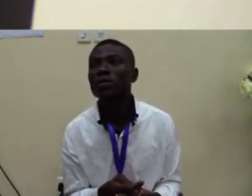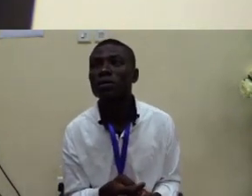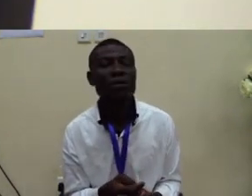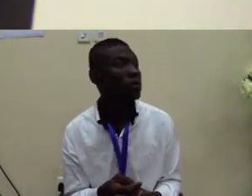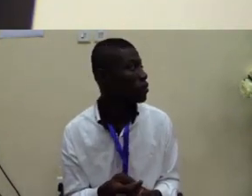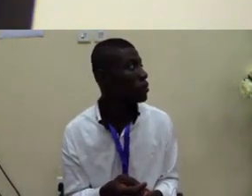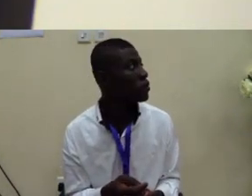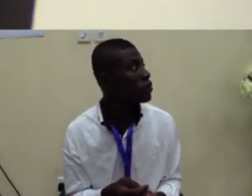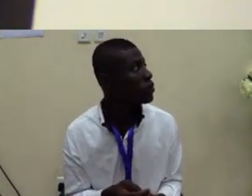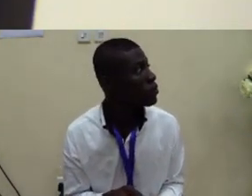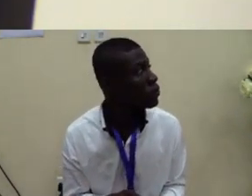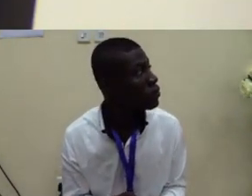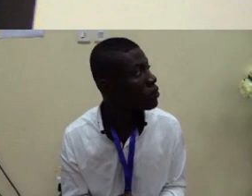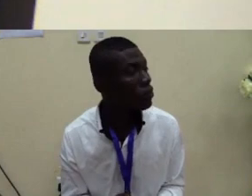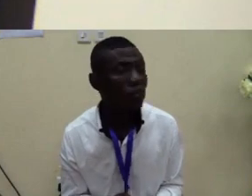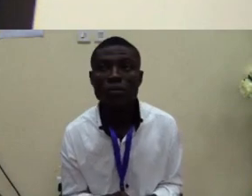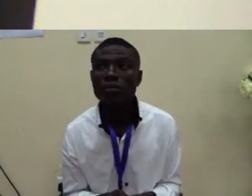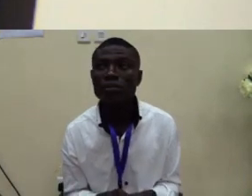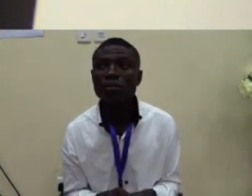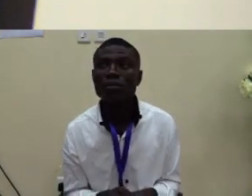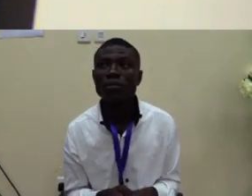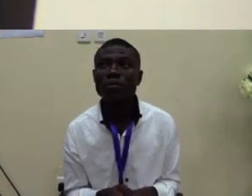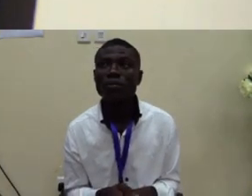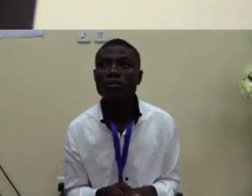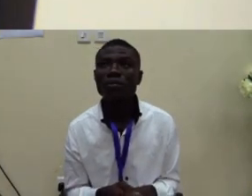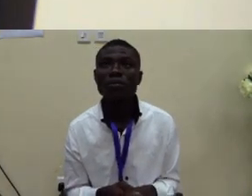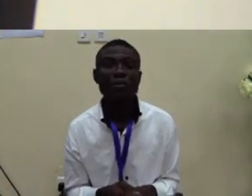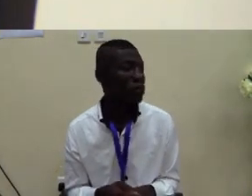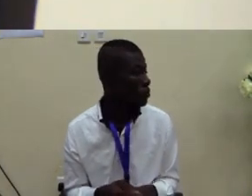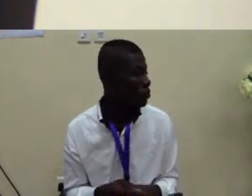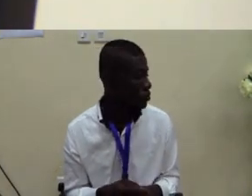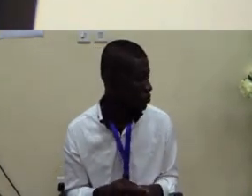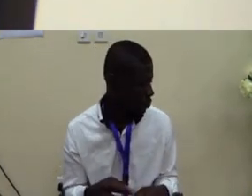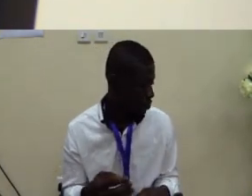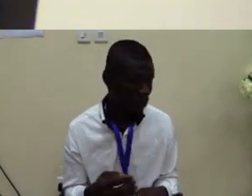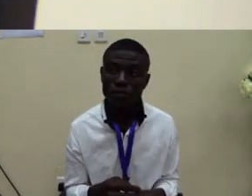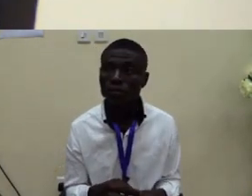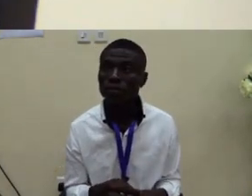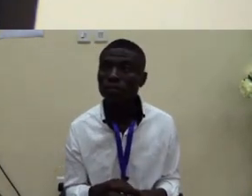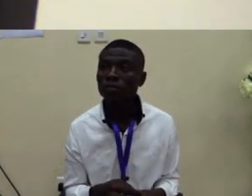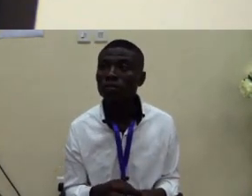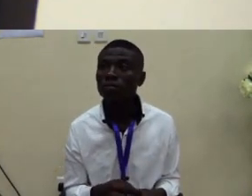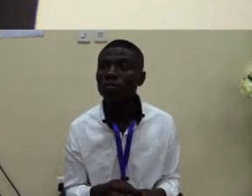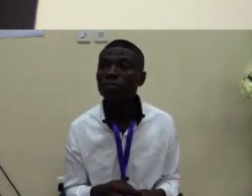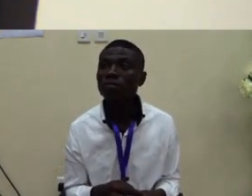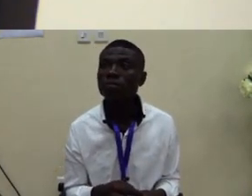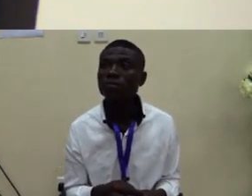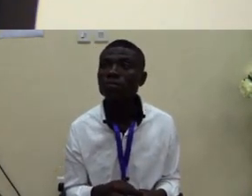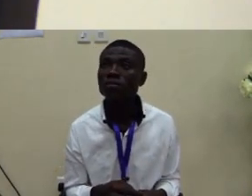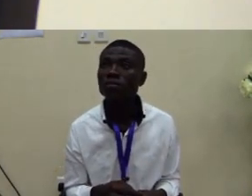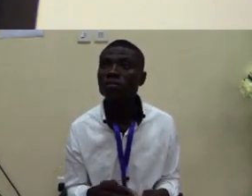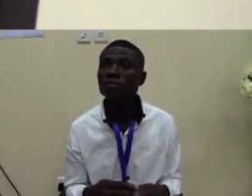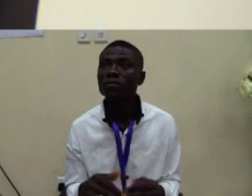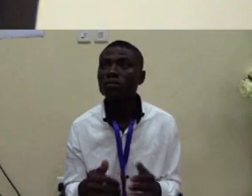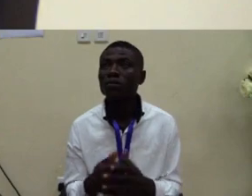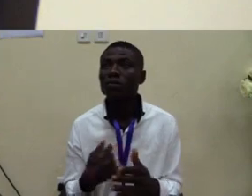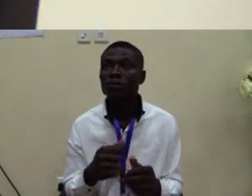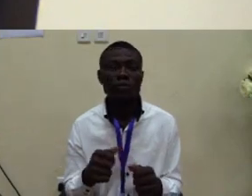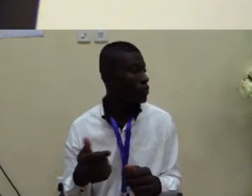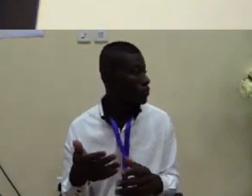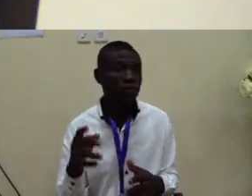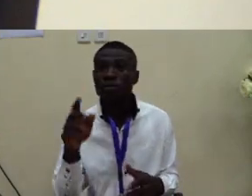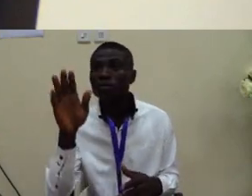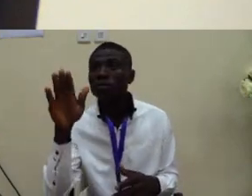Because without co-creation approach, as I said, there is no way you can reduce stigma, and then let me put it again, you can